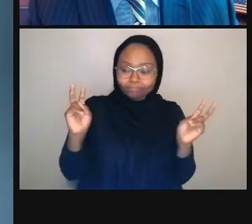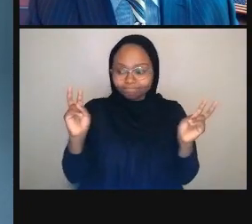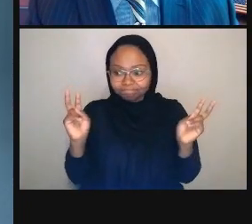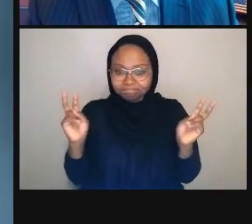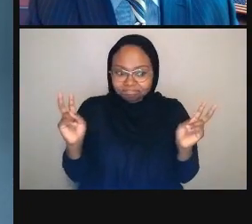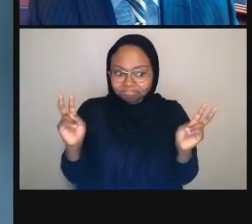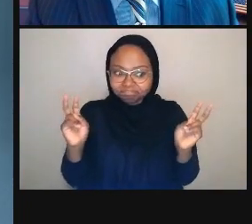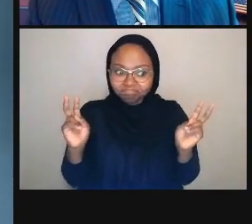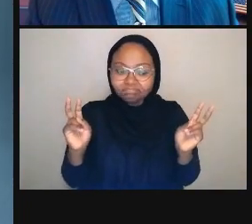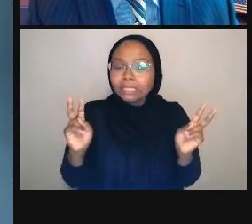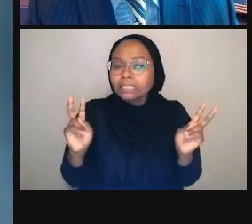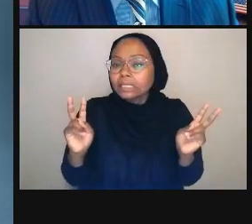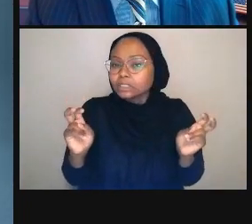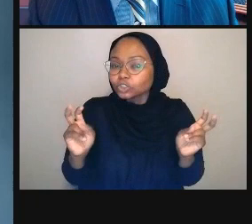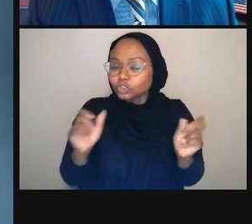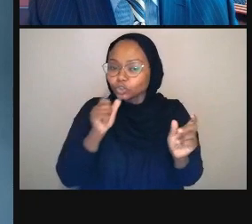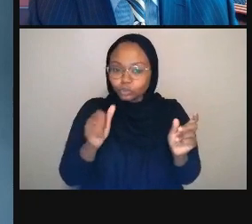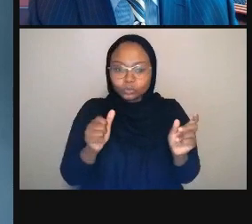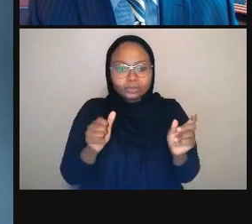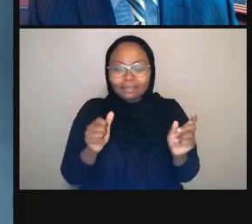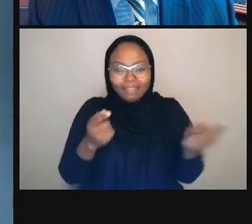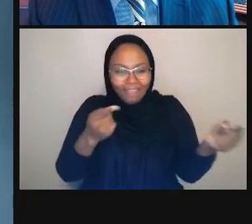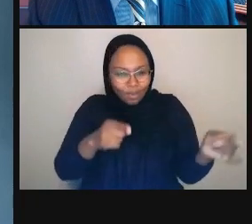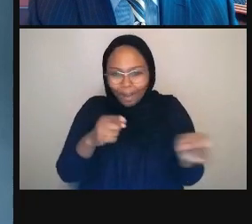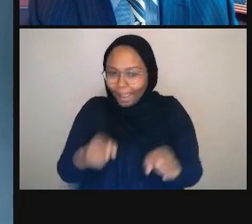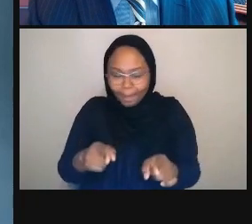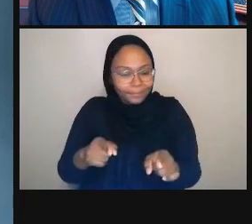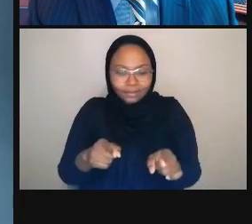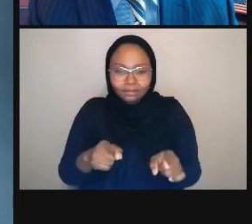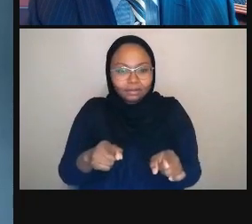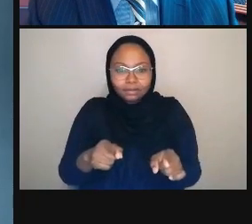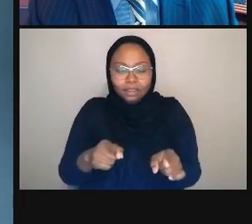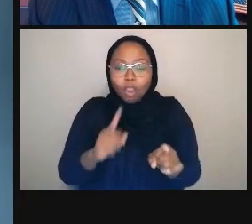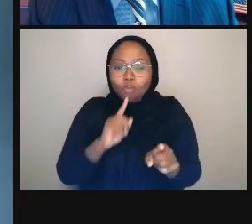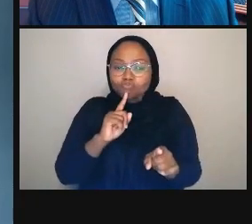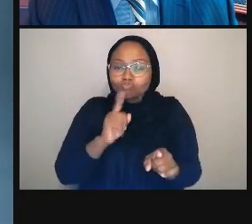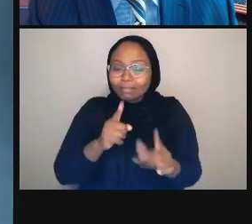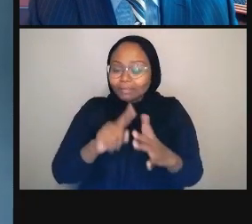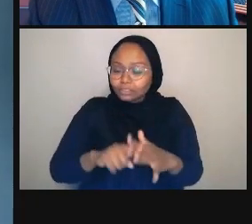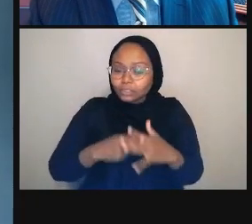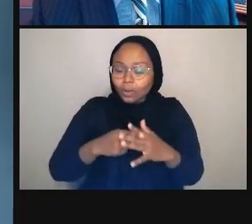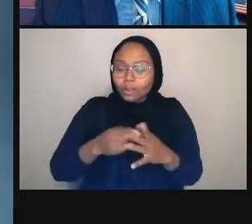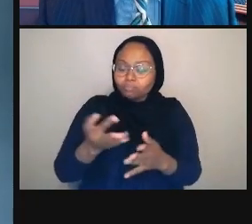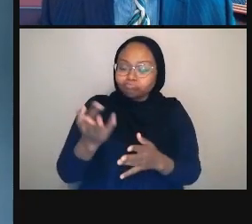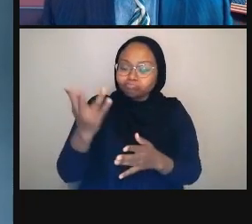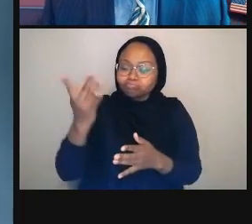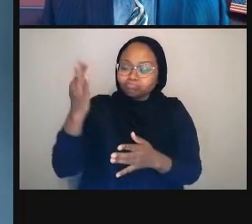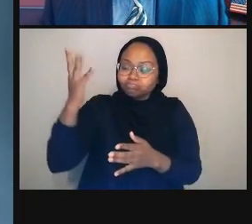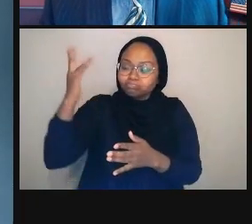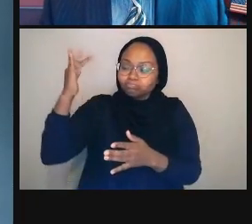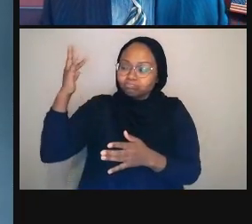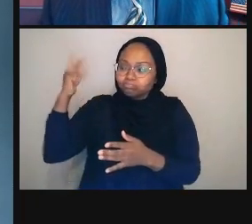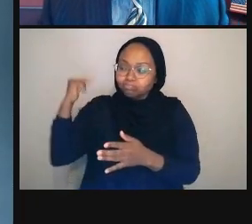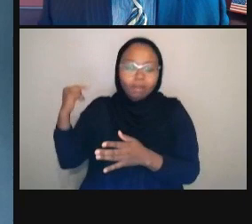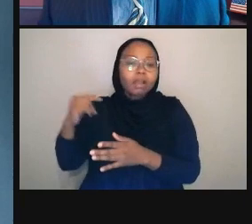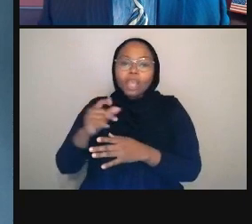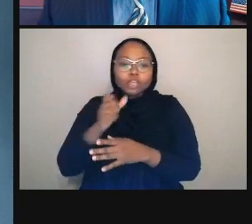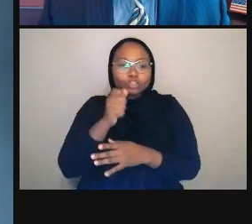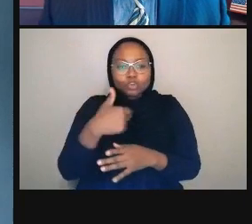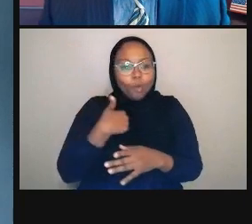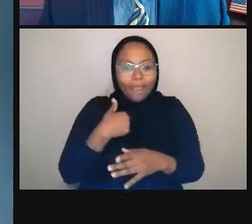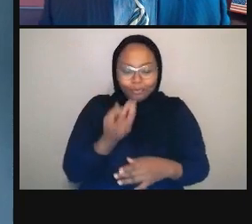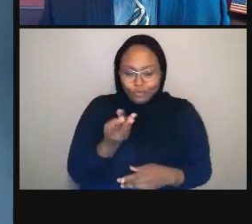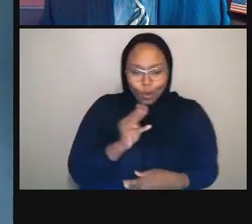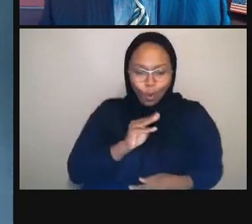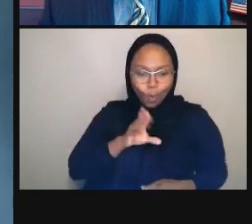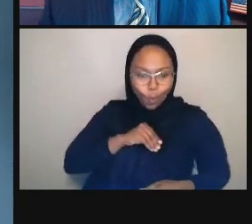now far preceded them. So this is not something that they have to take complete onus or